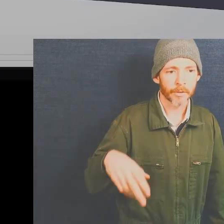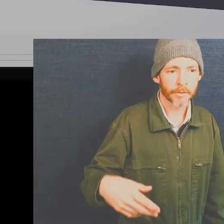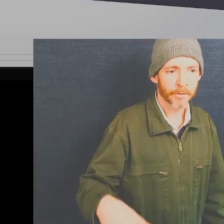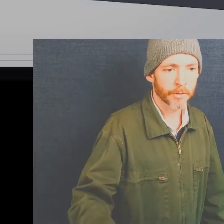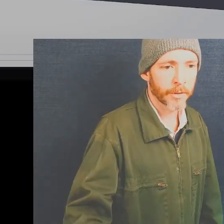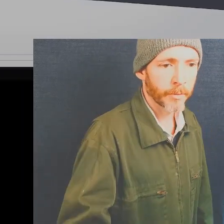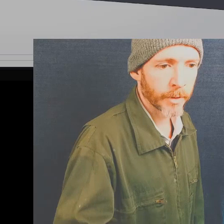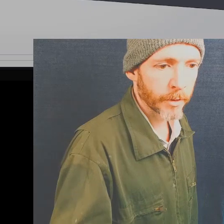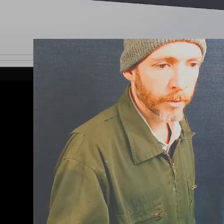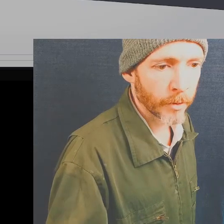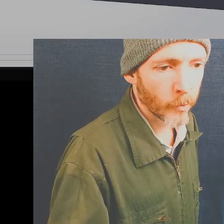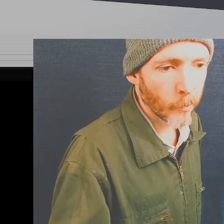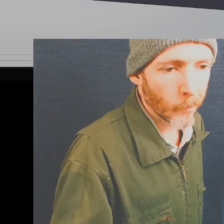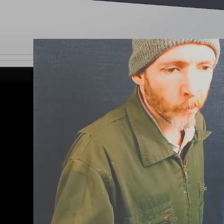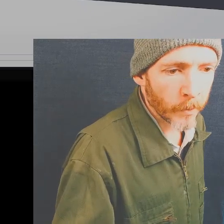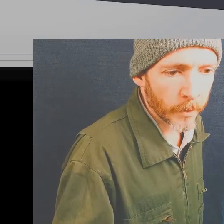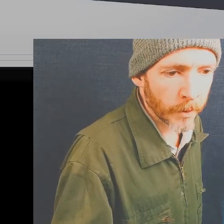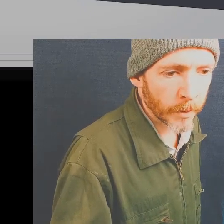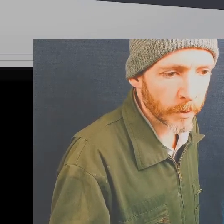computer CPU.